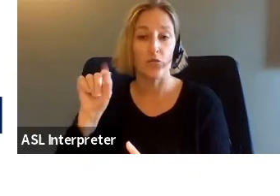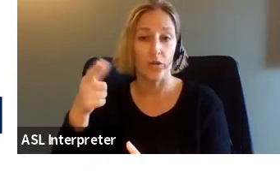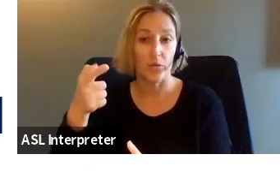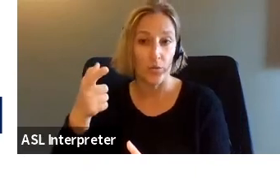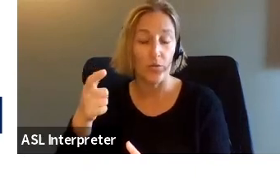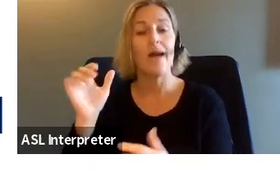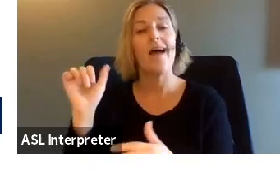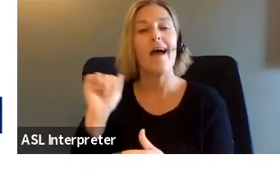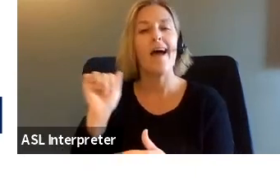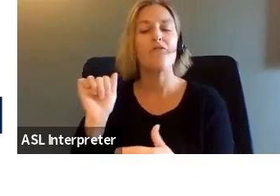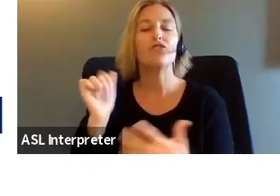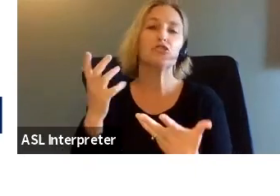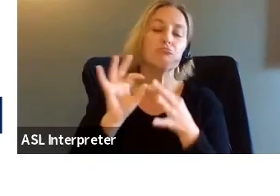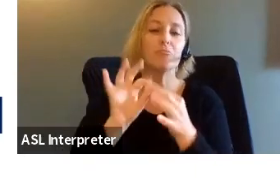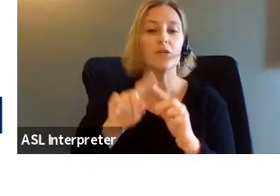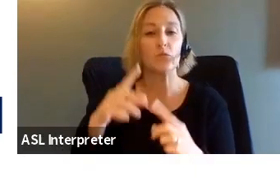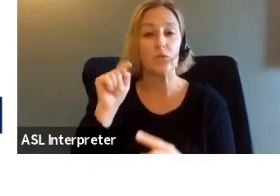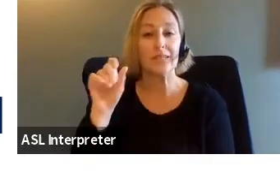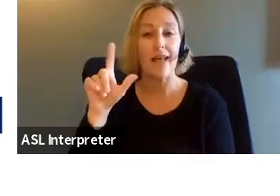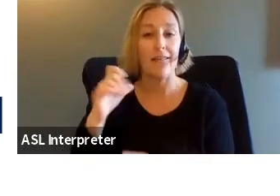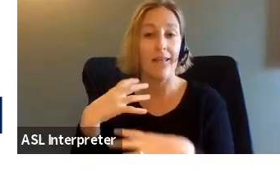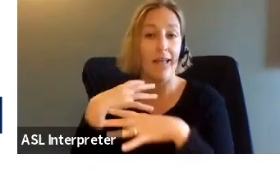On average, in terms of telehealth use,